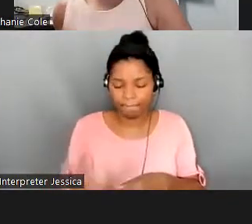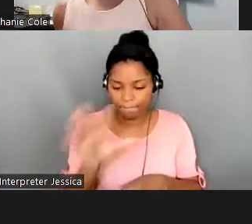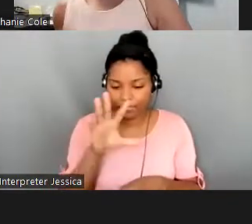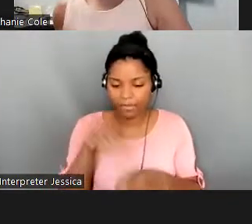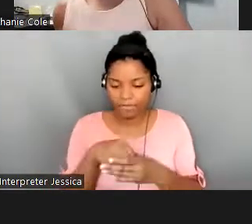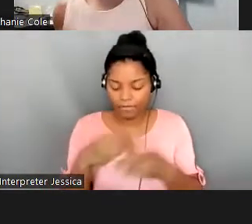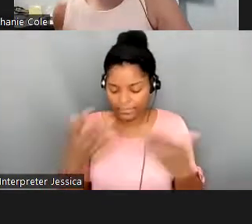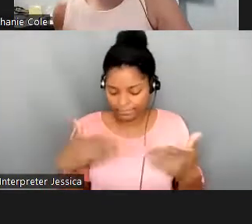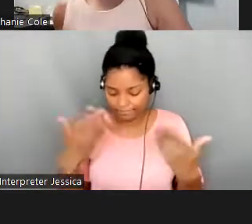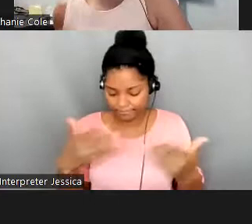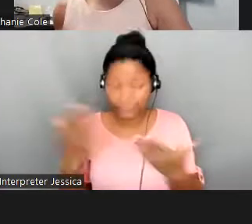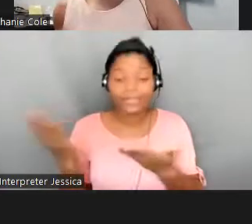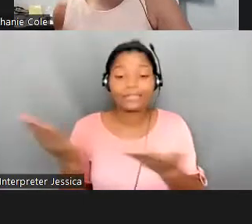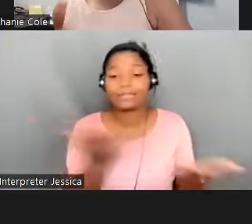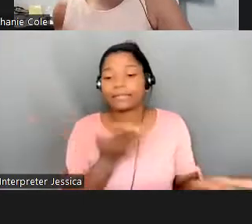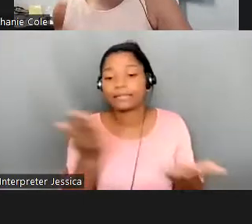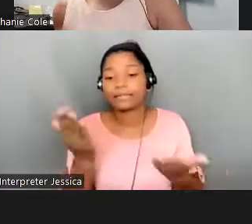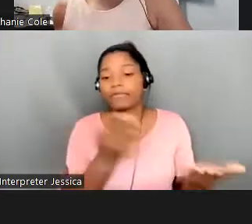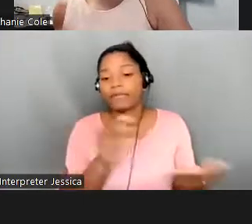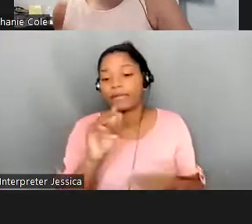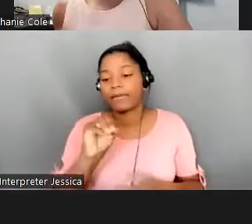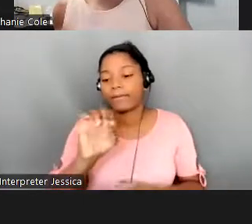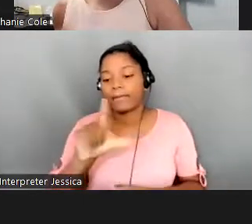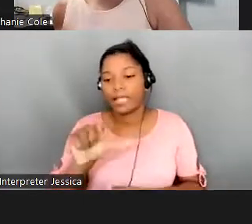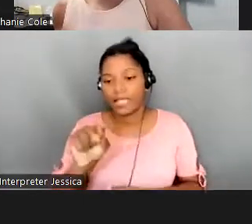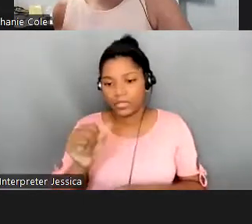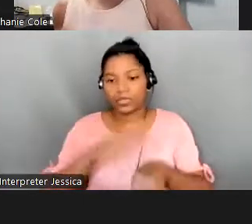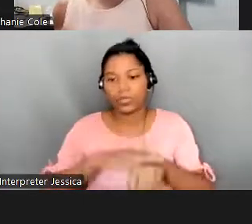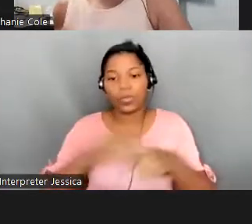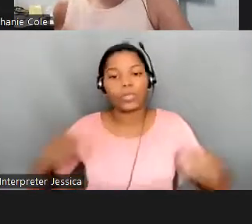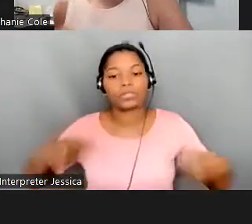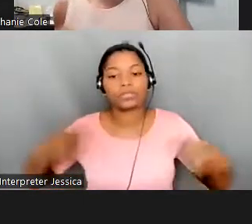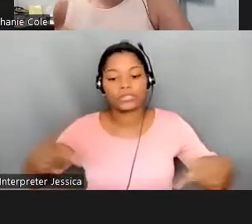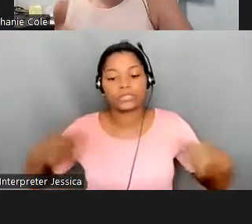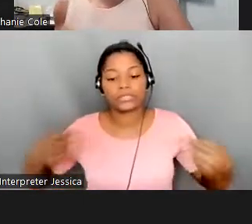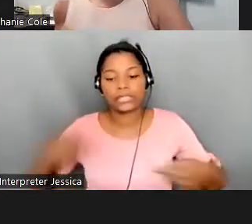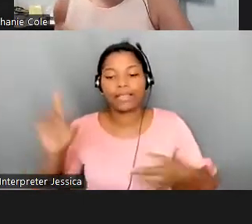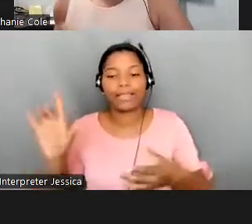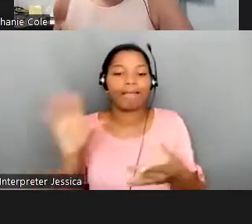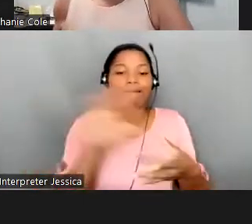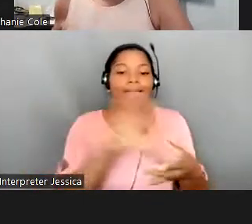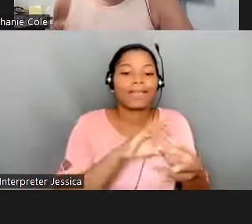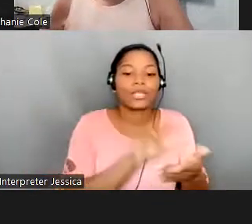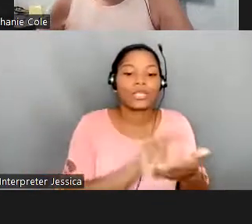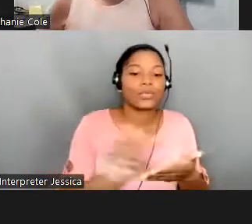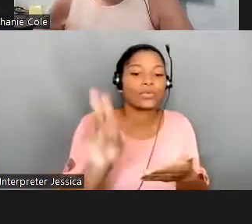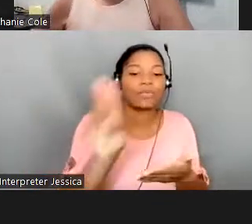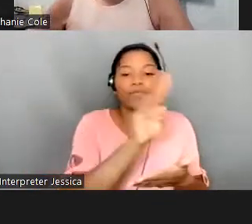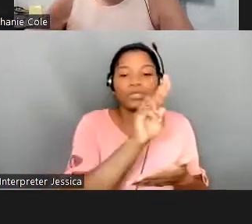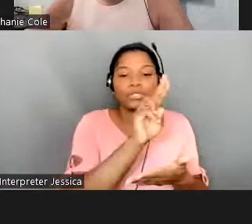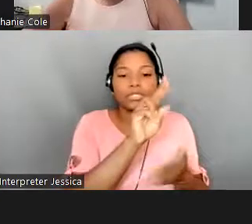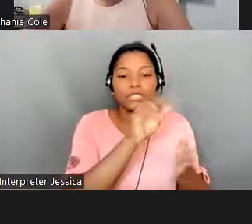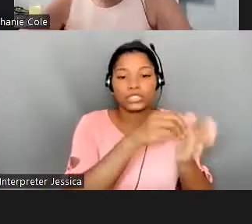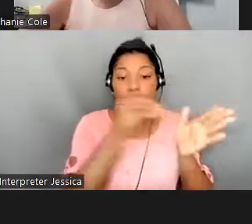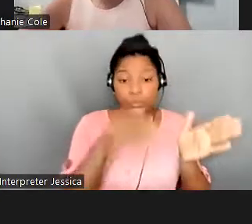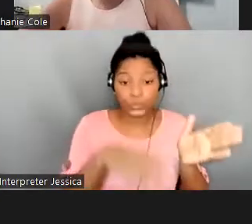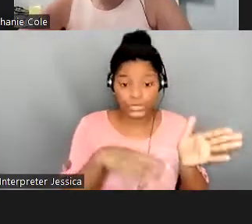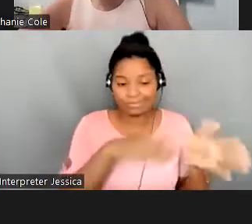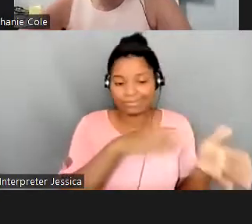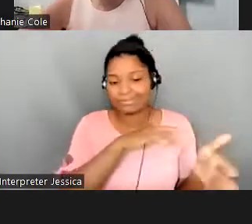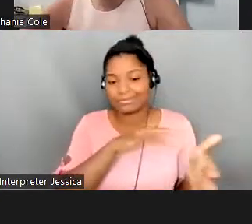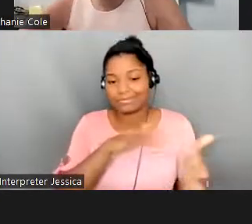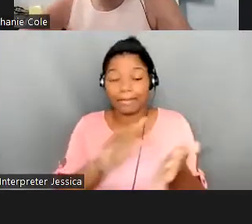involved delivering Meals on Wheels, and they connected with university students who were studying medicine. And some